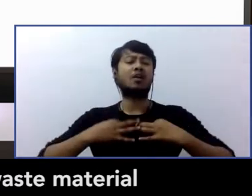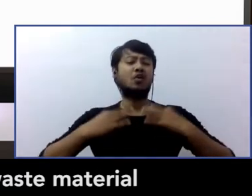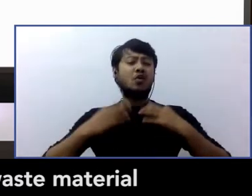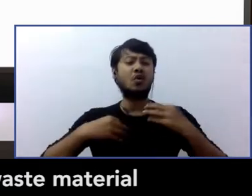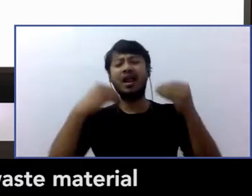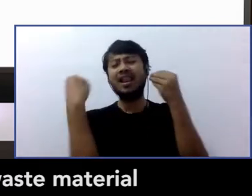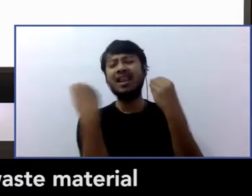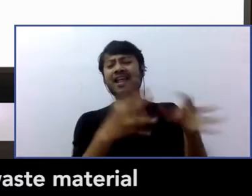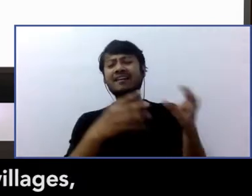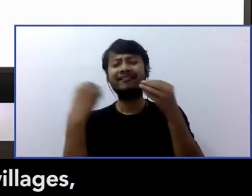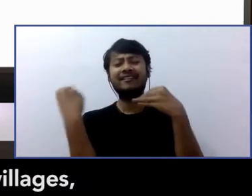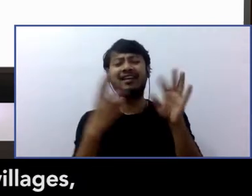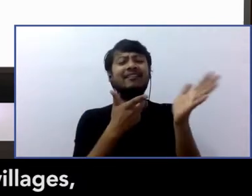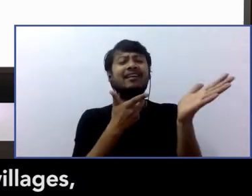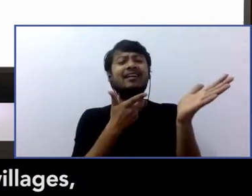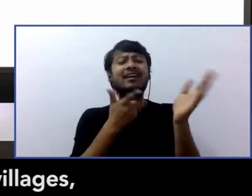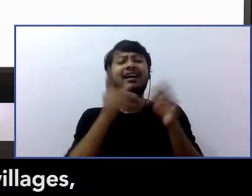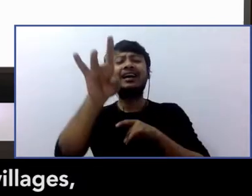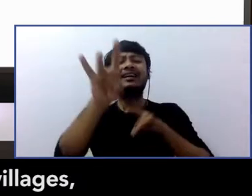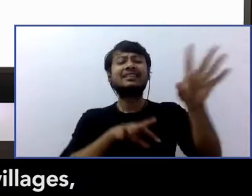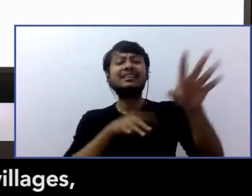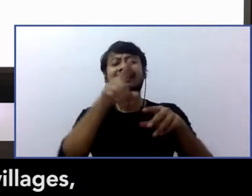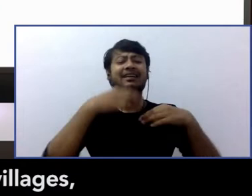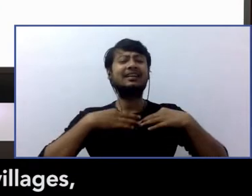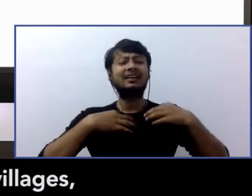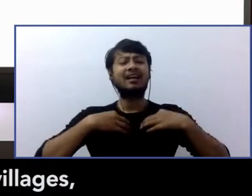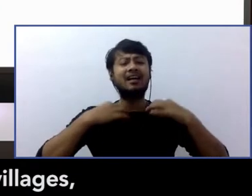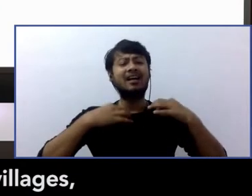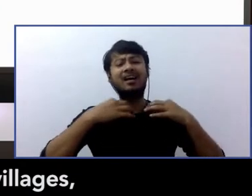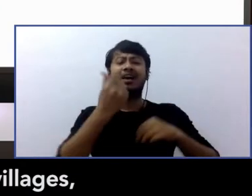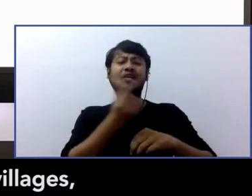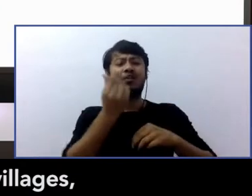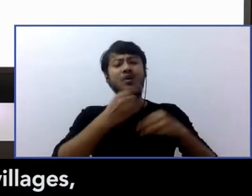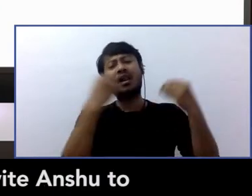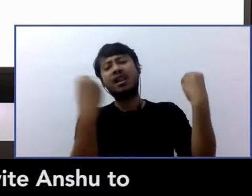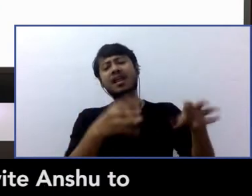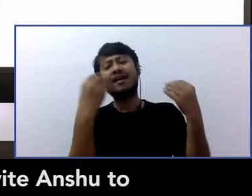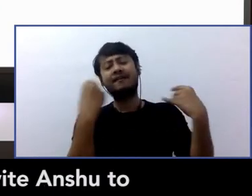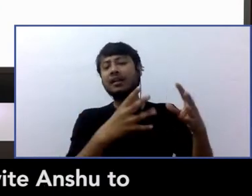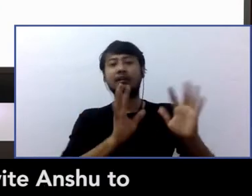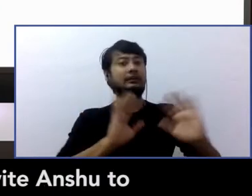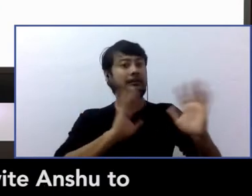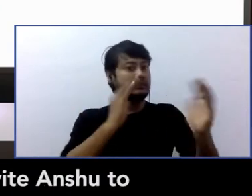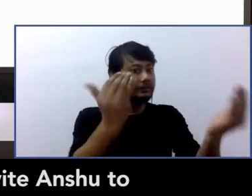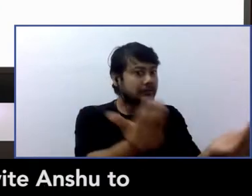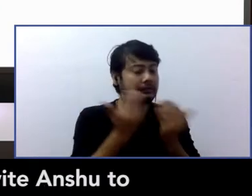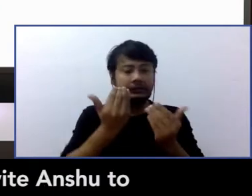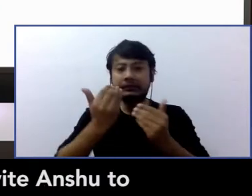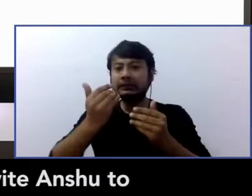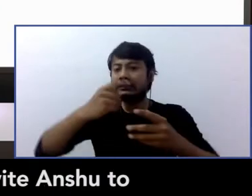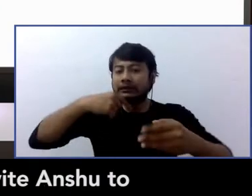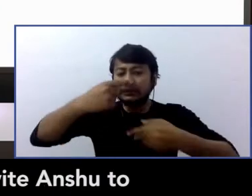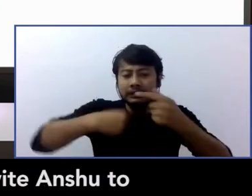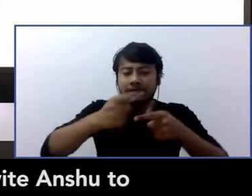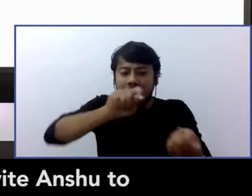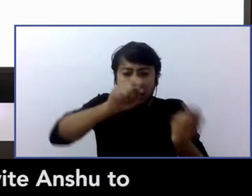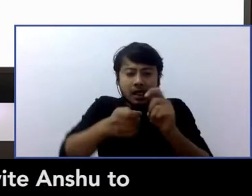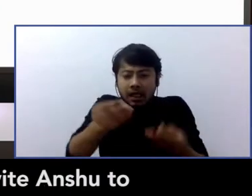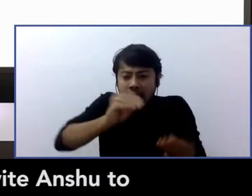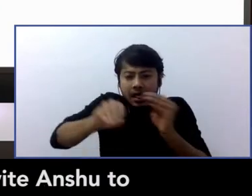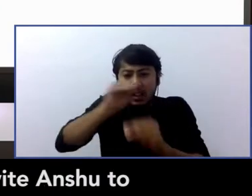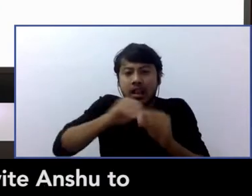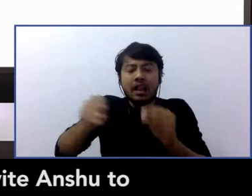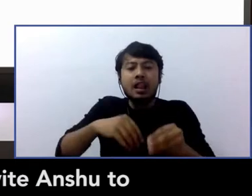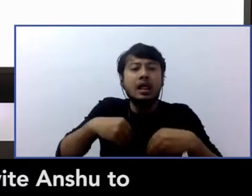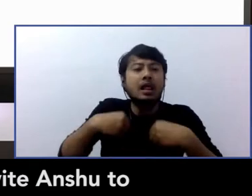tons of waste material by channelizing it from the cities to villages as a resource for rural development. I